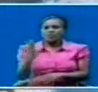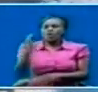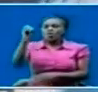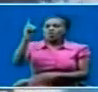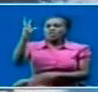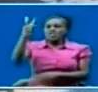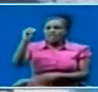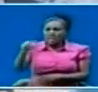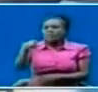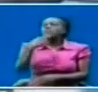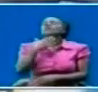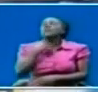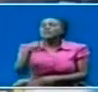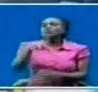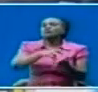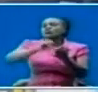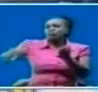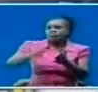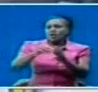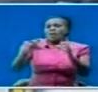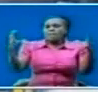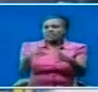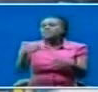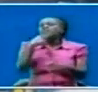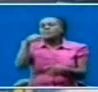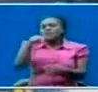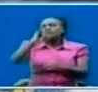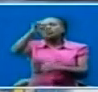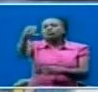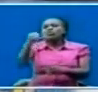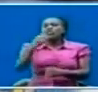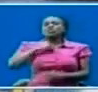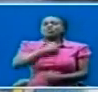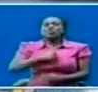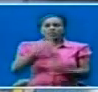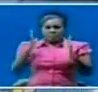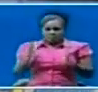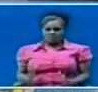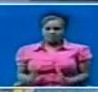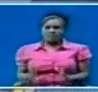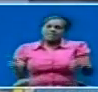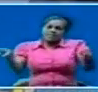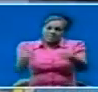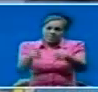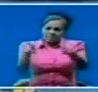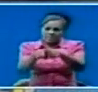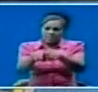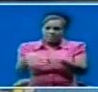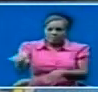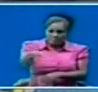diehards will dare Kidero to quit the party, claiming he was a Jubilee sympathizer. On the same vein that